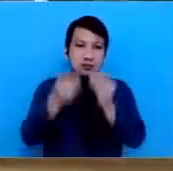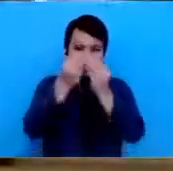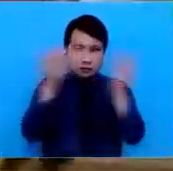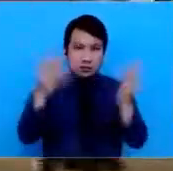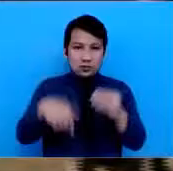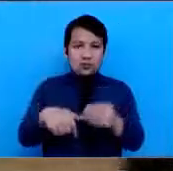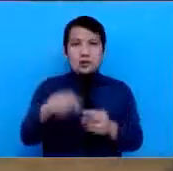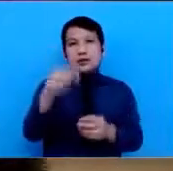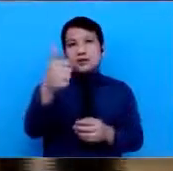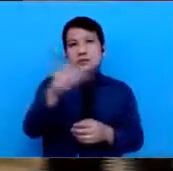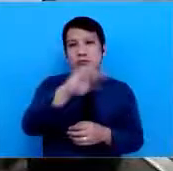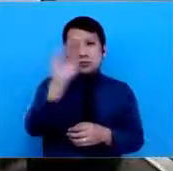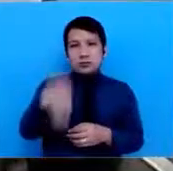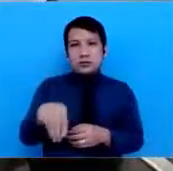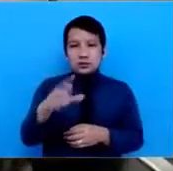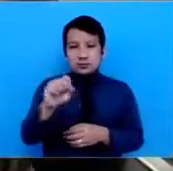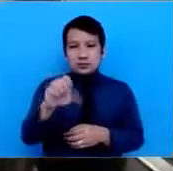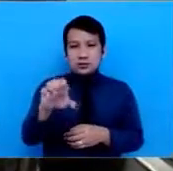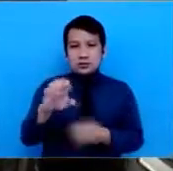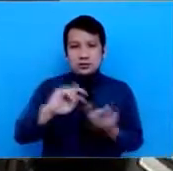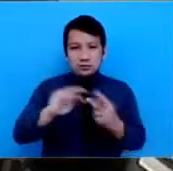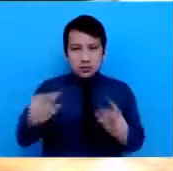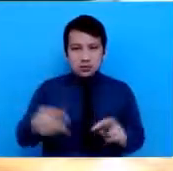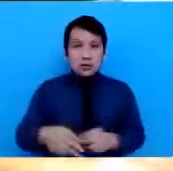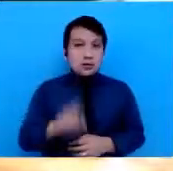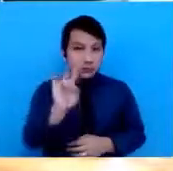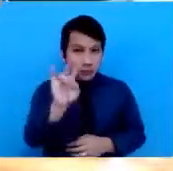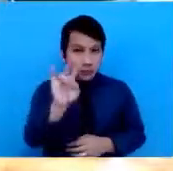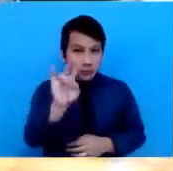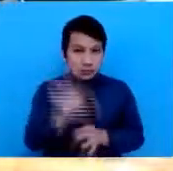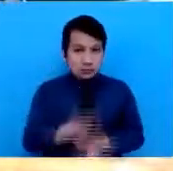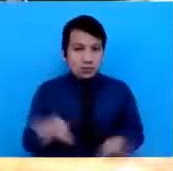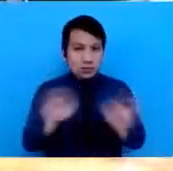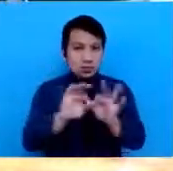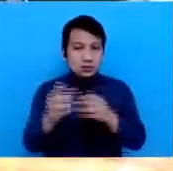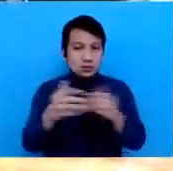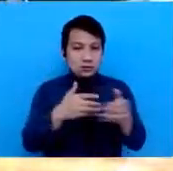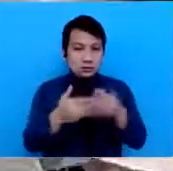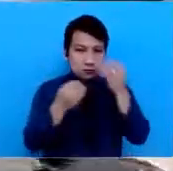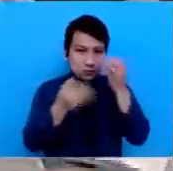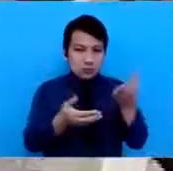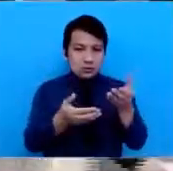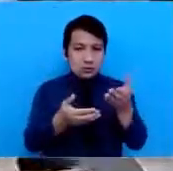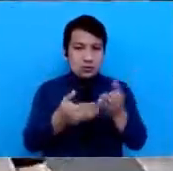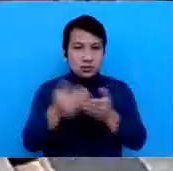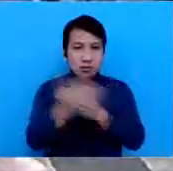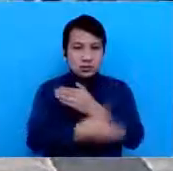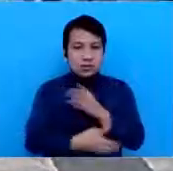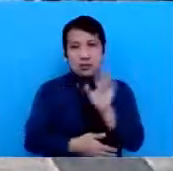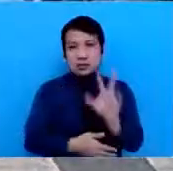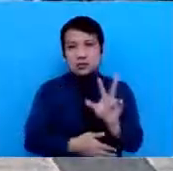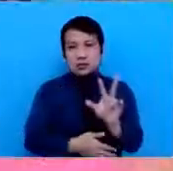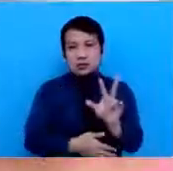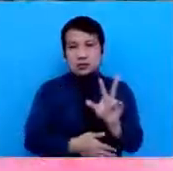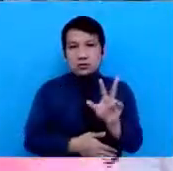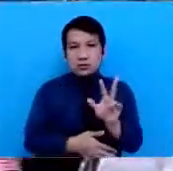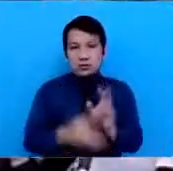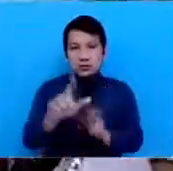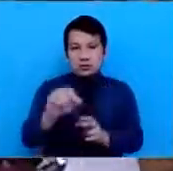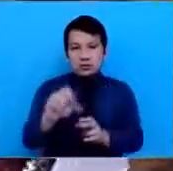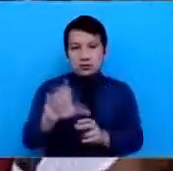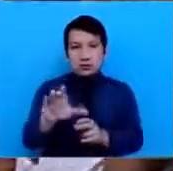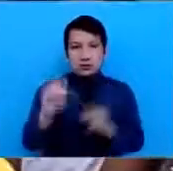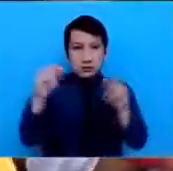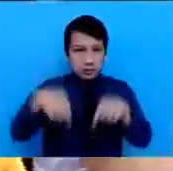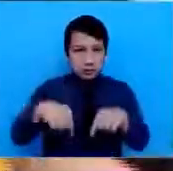10 pang kaso ng variant, 7 ang mga imported cases o galing sa ibang bansa, habang 3 ang local cases o dito na